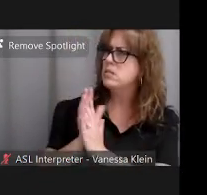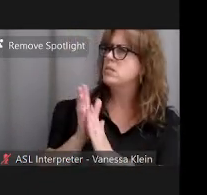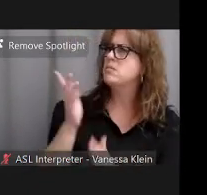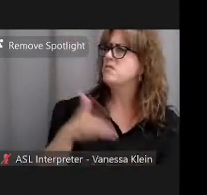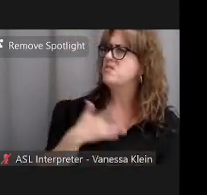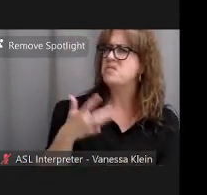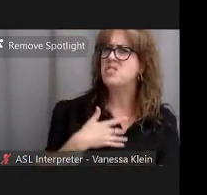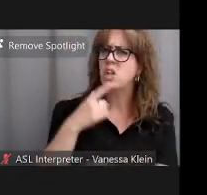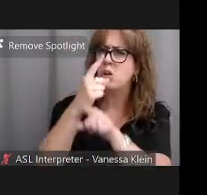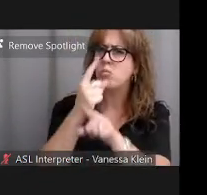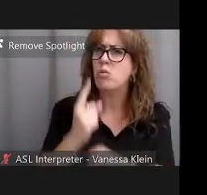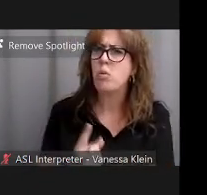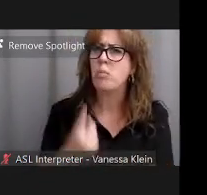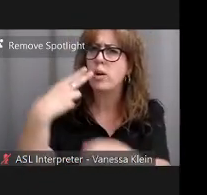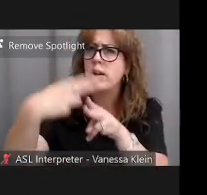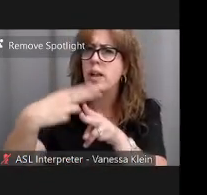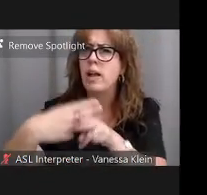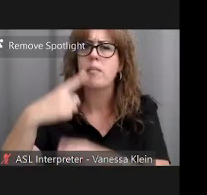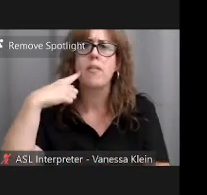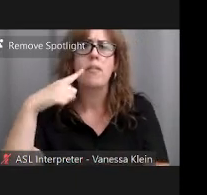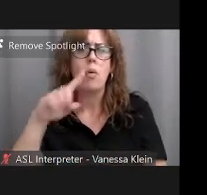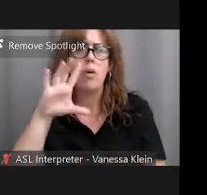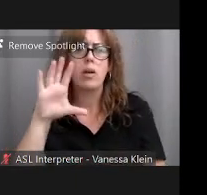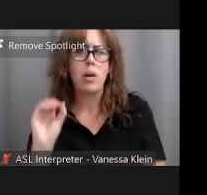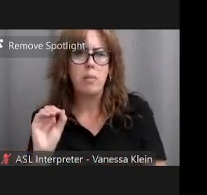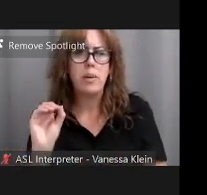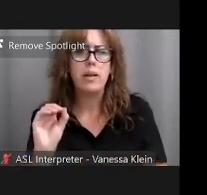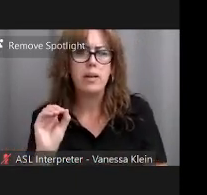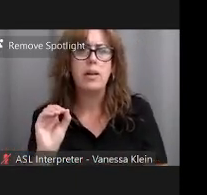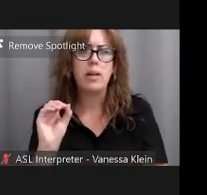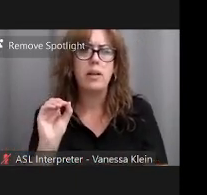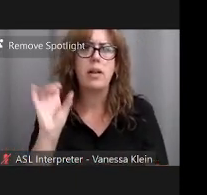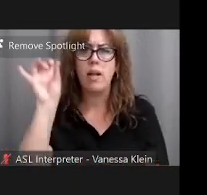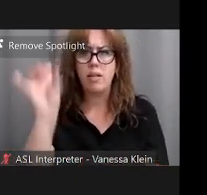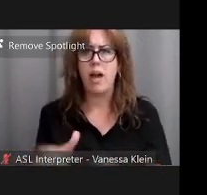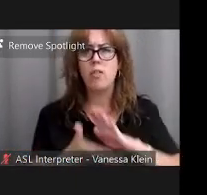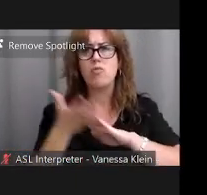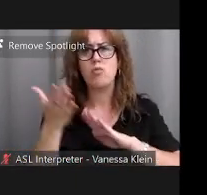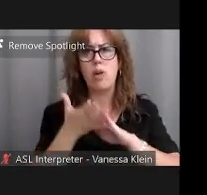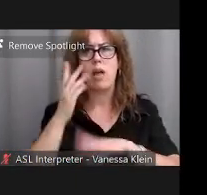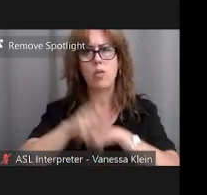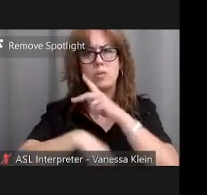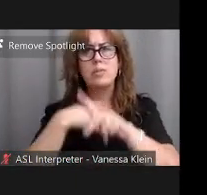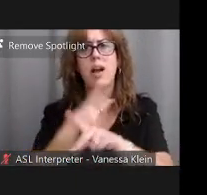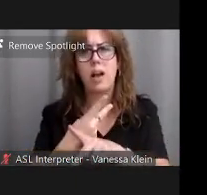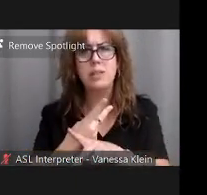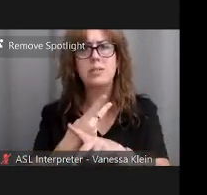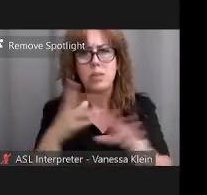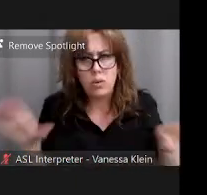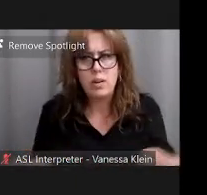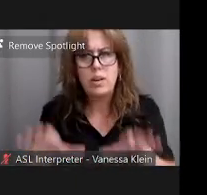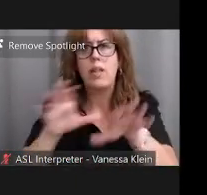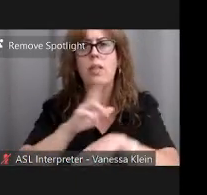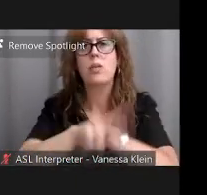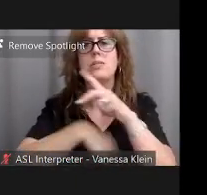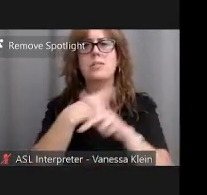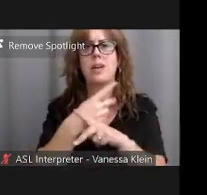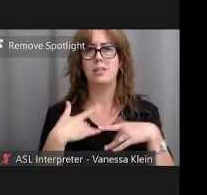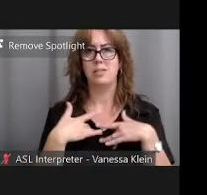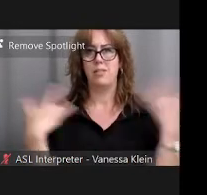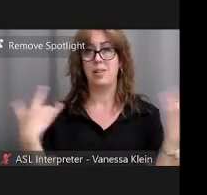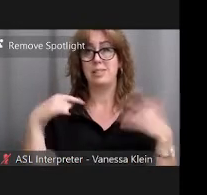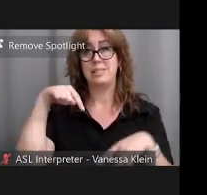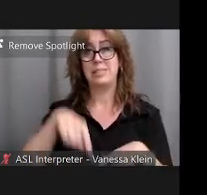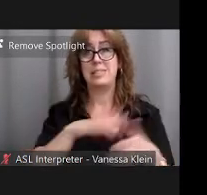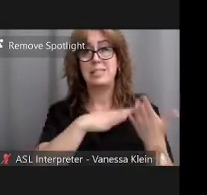appropriate name for a company that ran these types of events in this city, on this land in